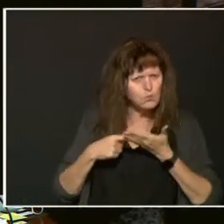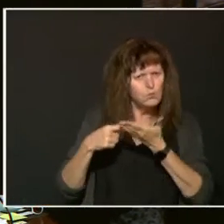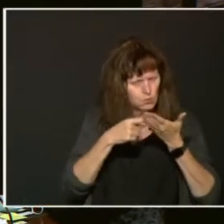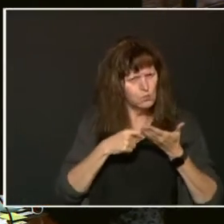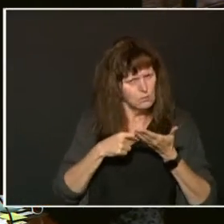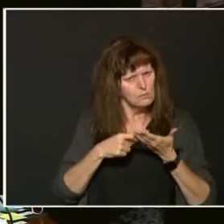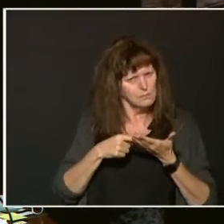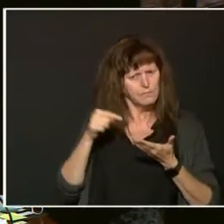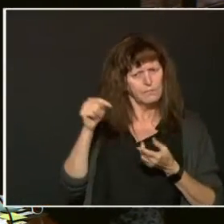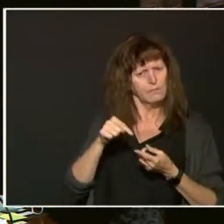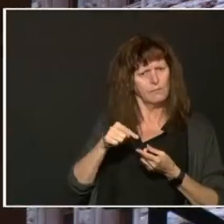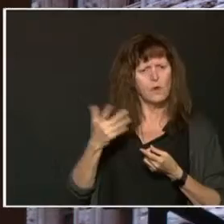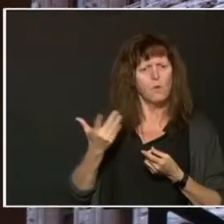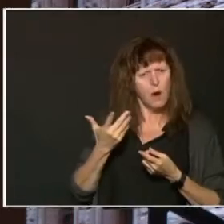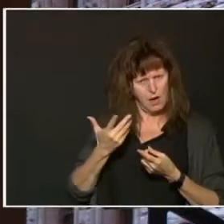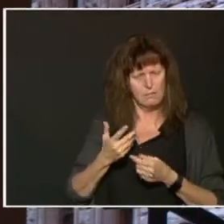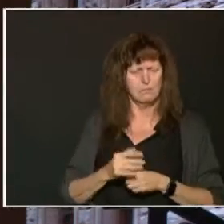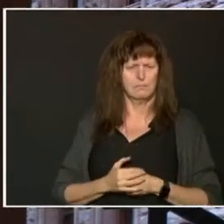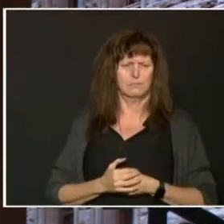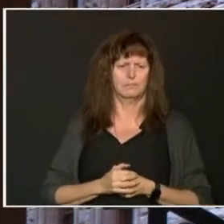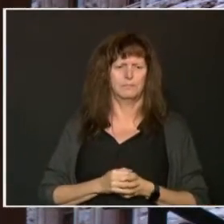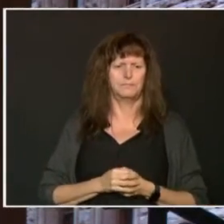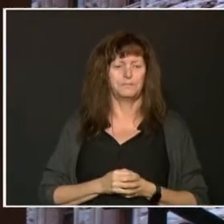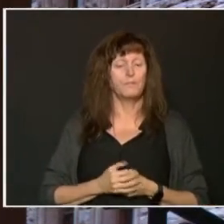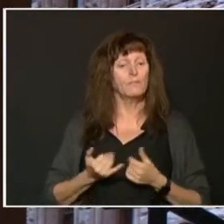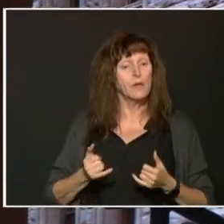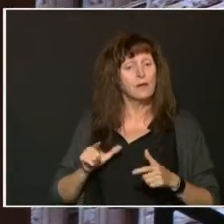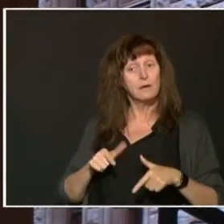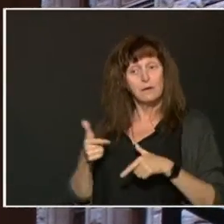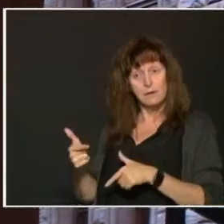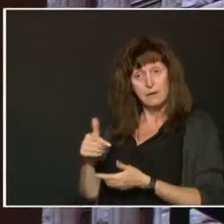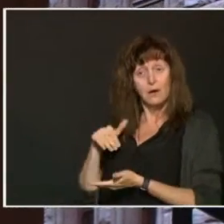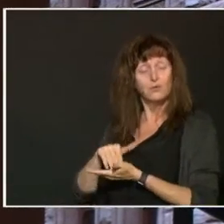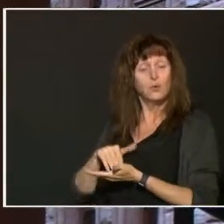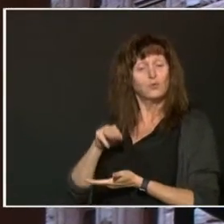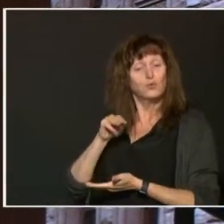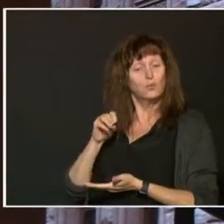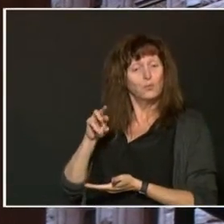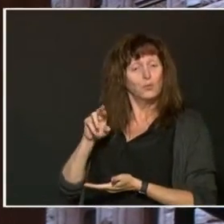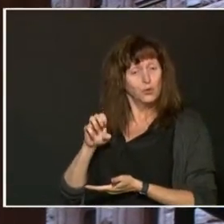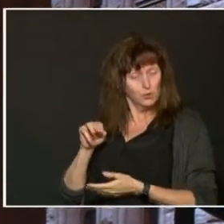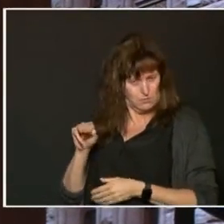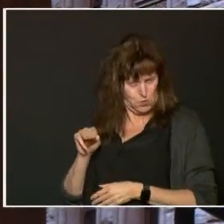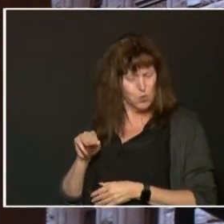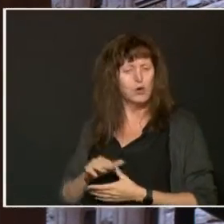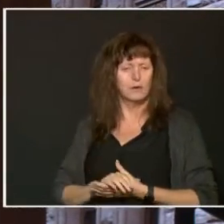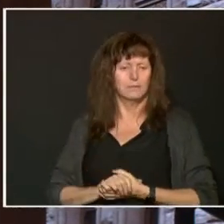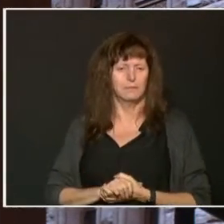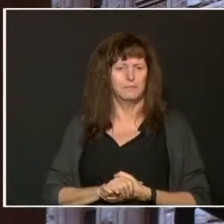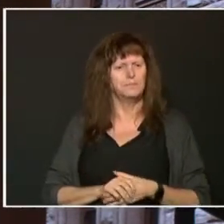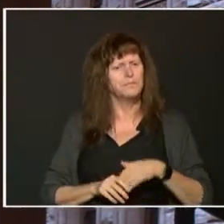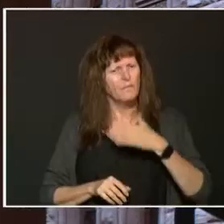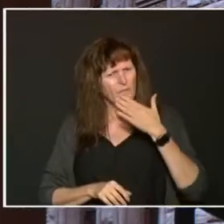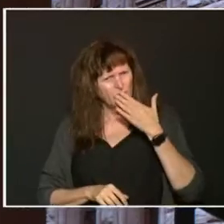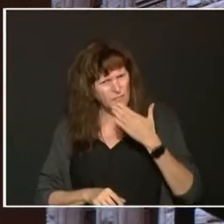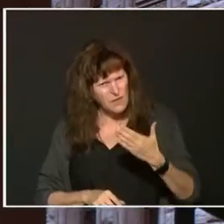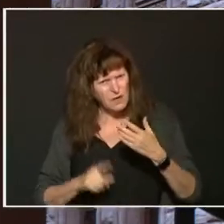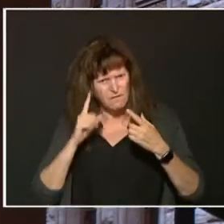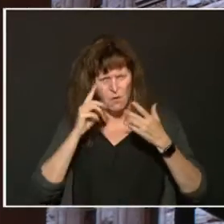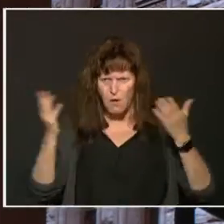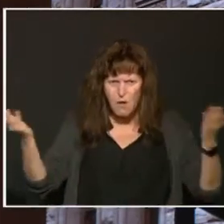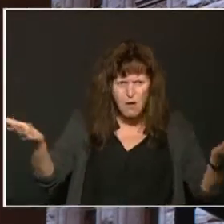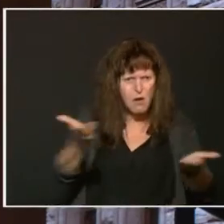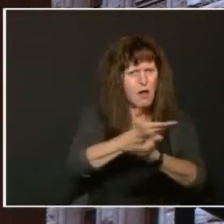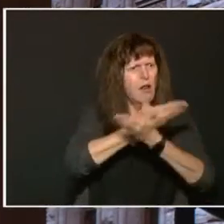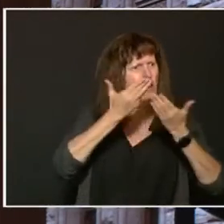Thank you, Dr. Yaffe, and thank you to all Ontarians for getting immunized and adhering to public health measures. We're entering stage 3